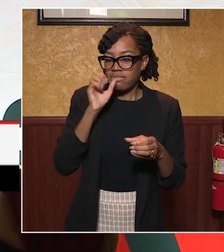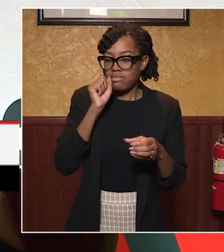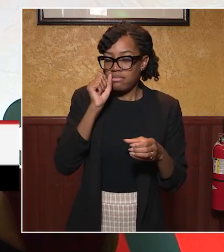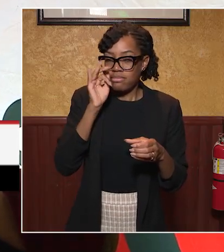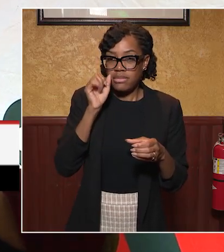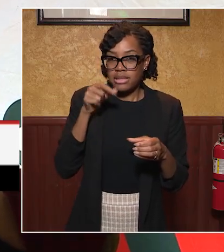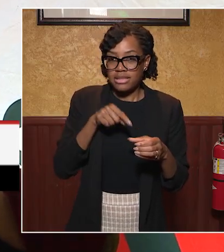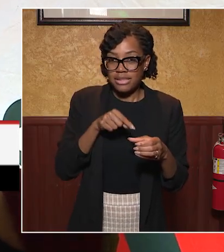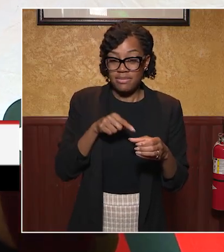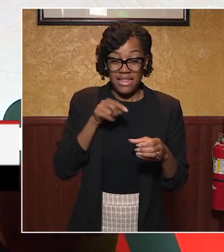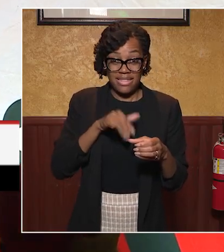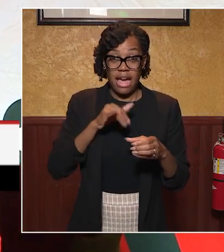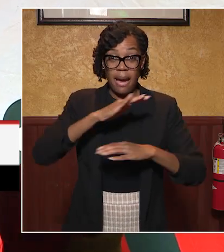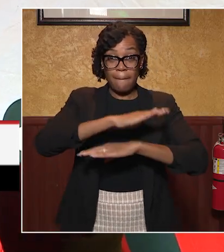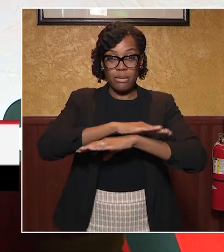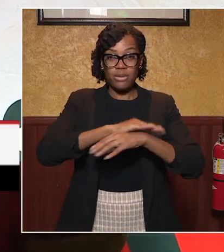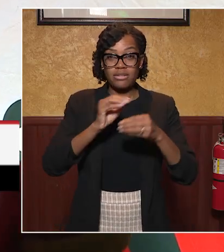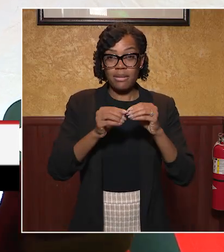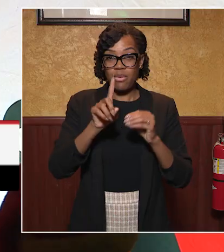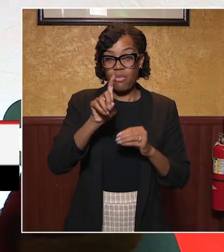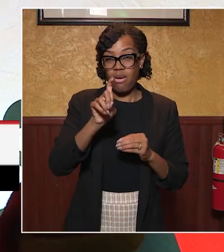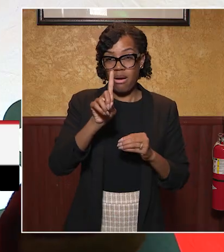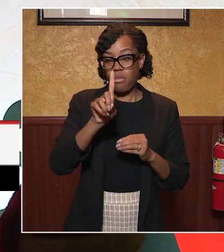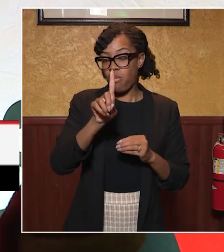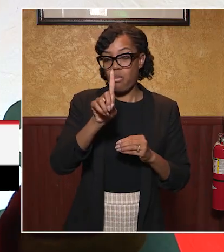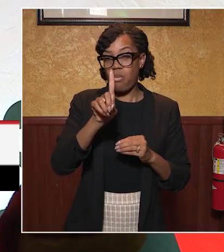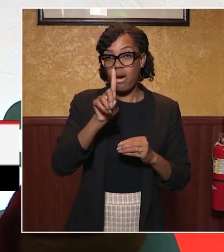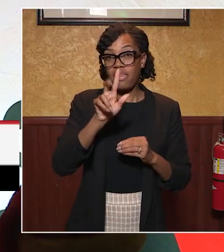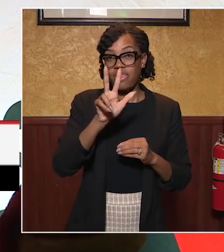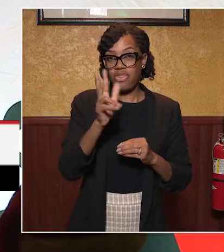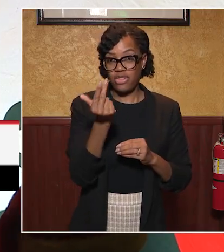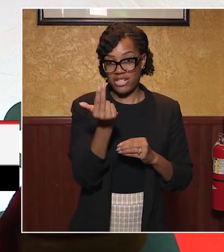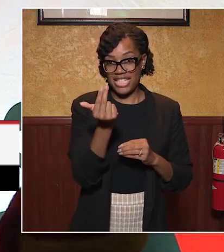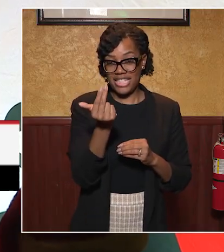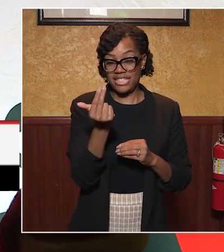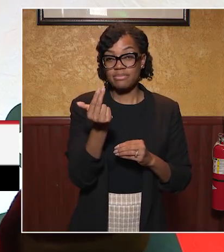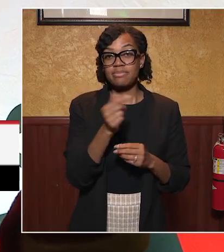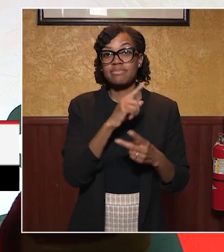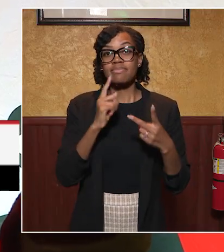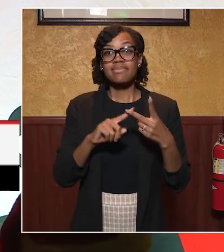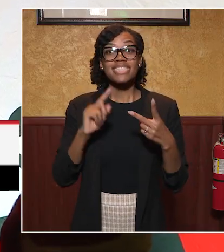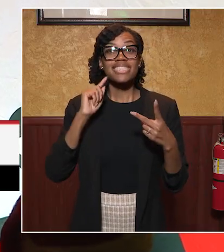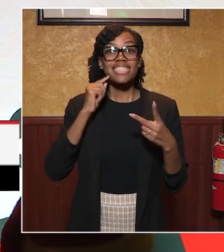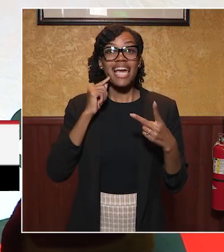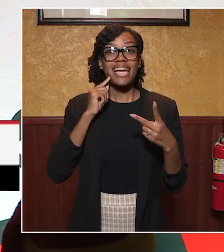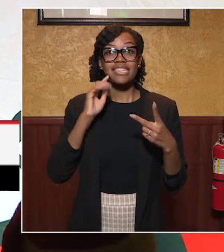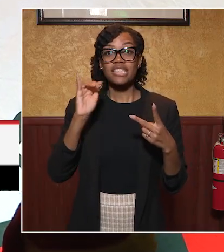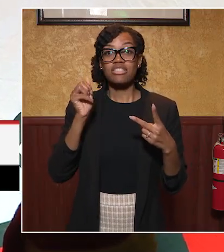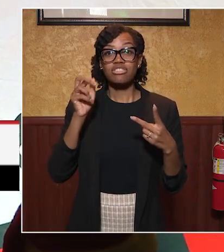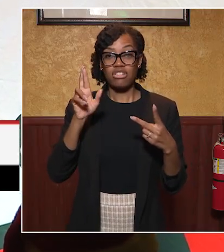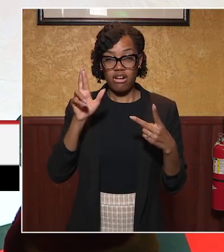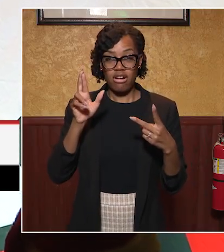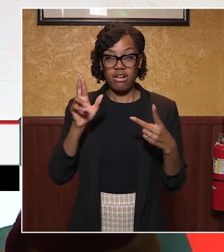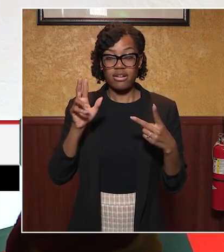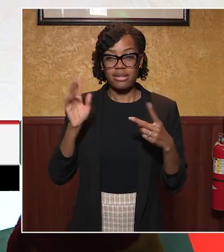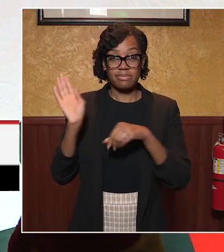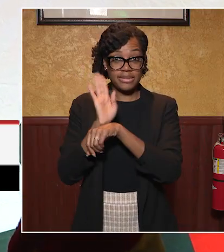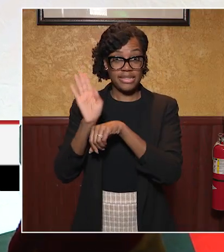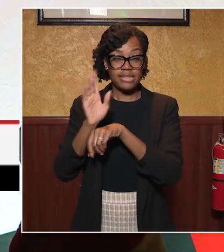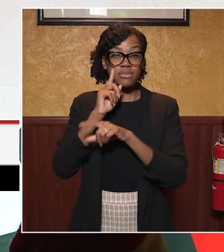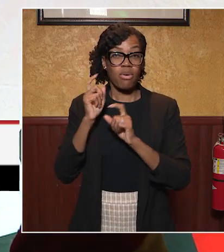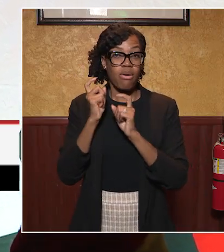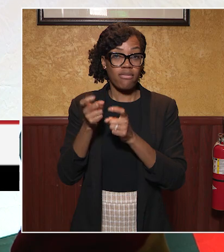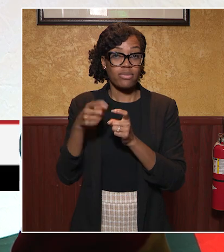be booth number 113. The Capital Candy Jar, a fan favorite throughout the market each year, is offering you today a mini box of